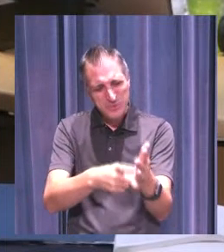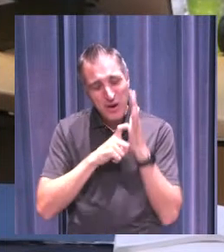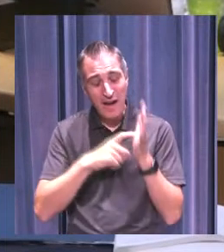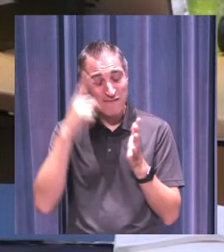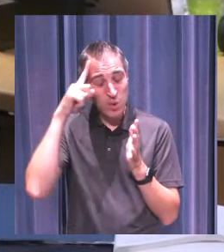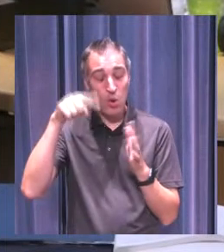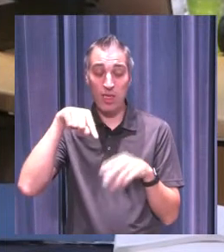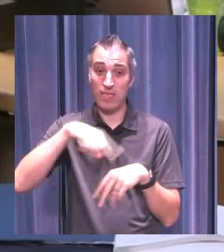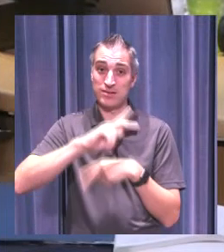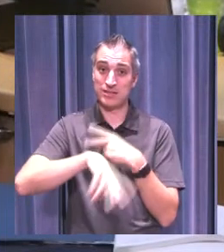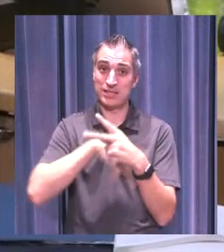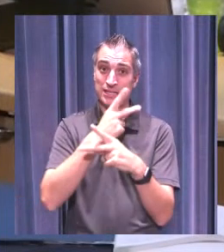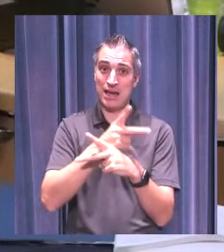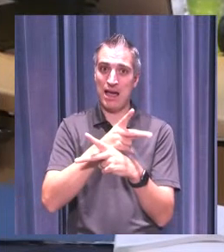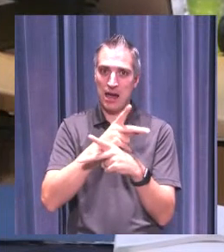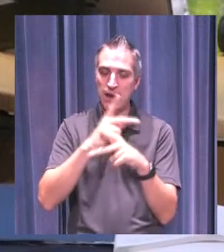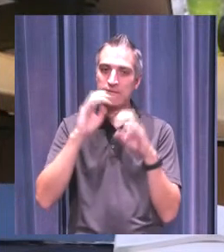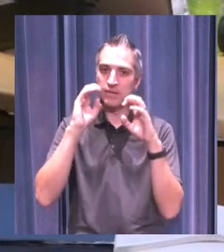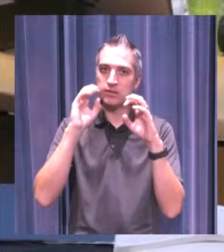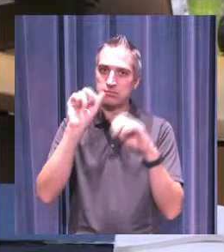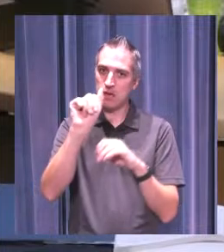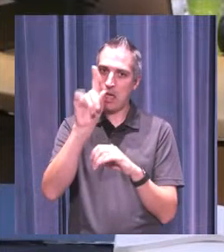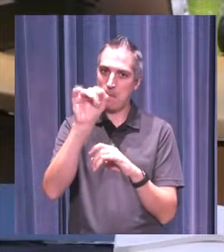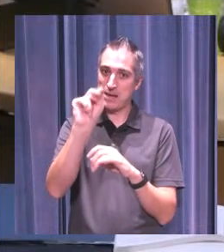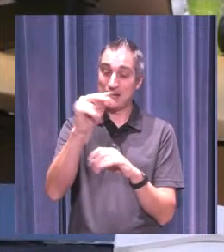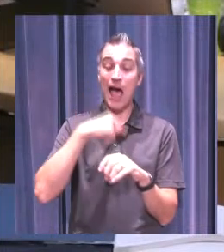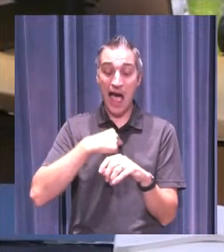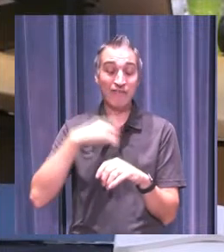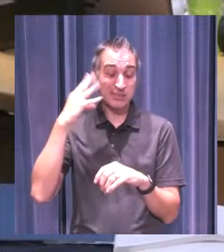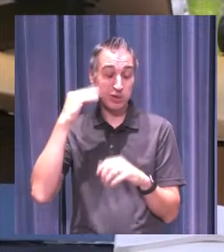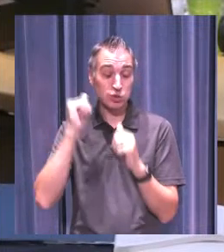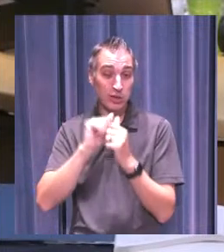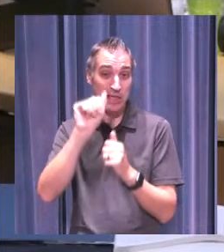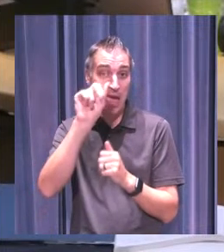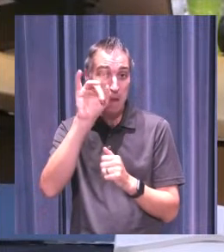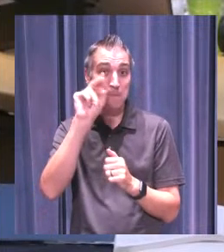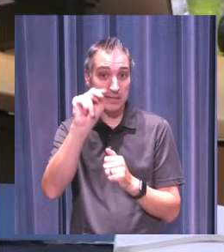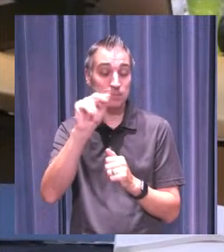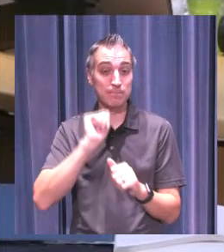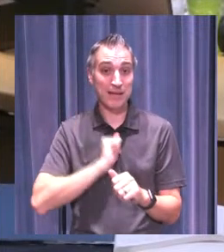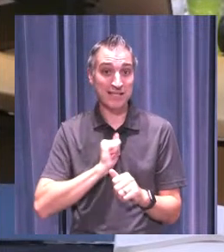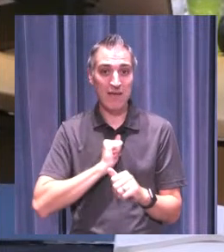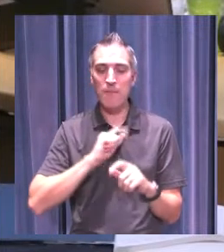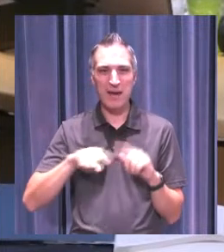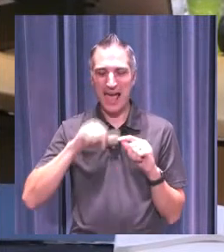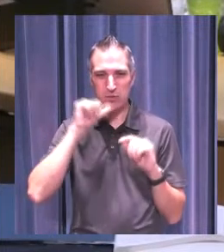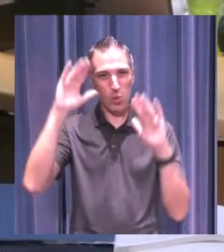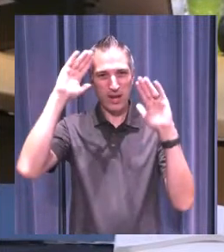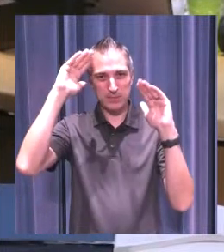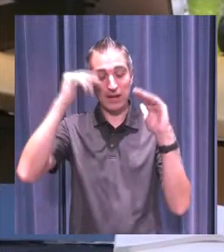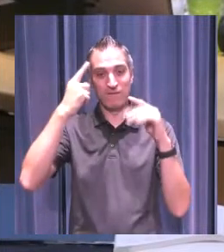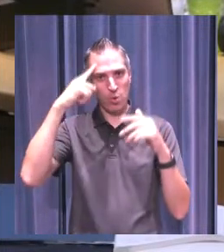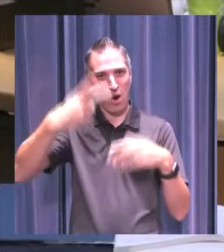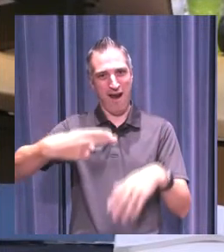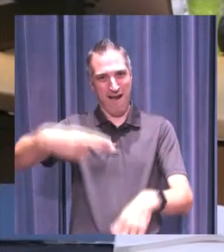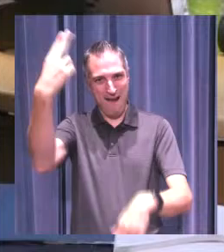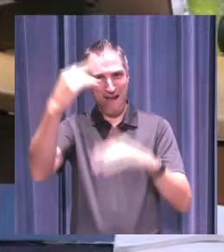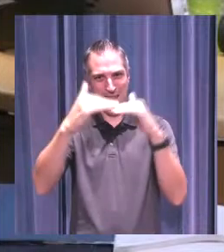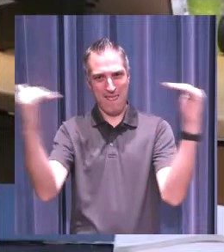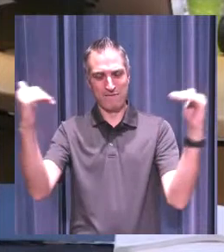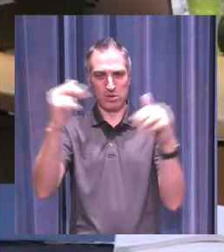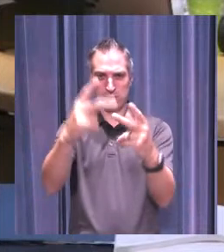had administrative experience in education myself, but I would not expect to qualify for a high-level